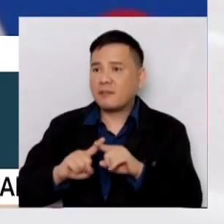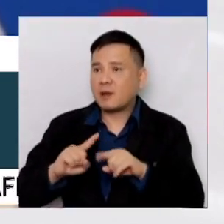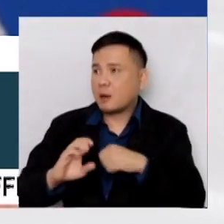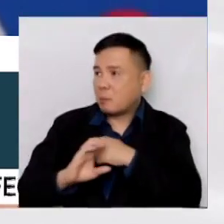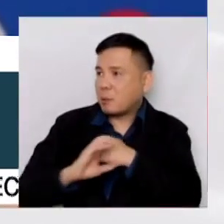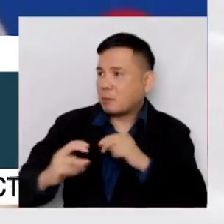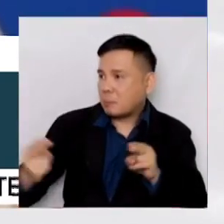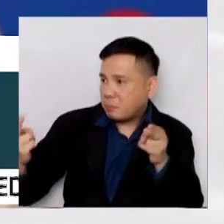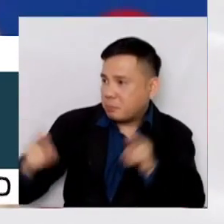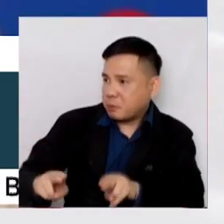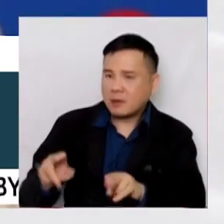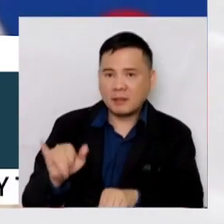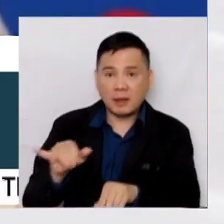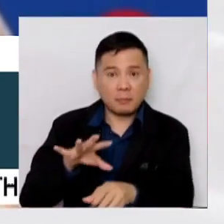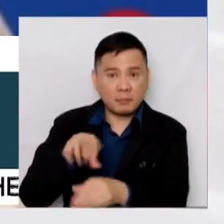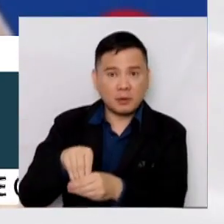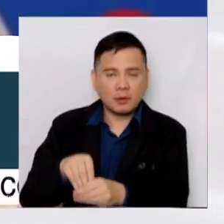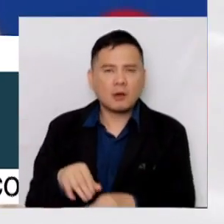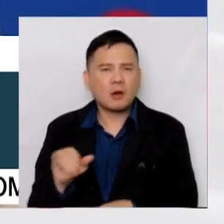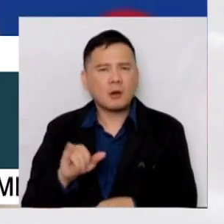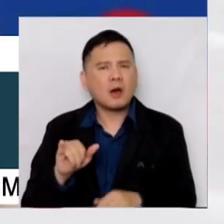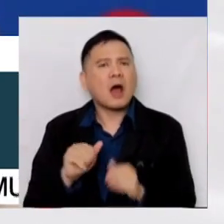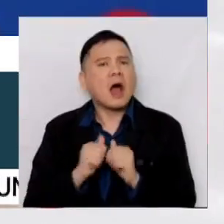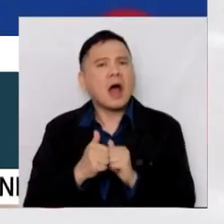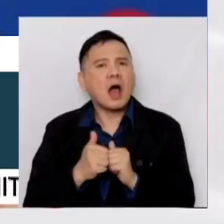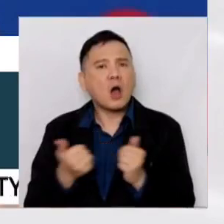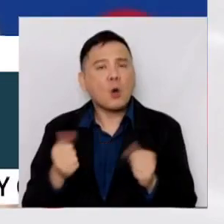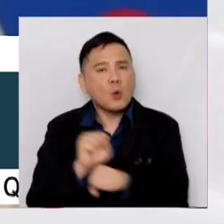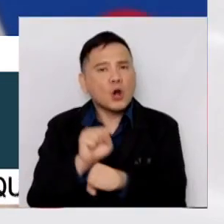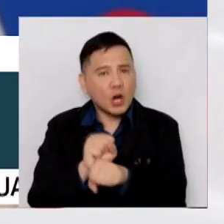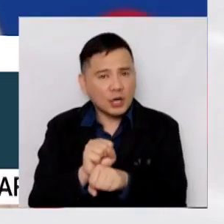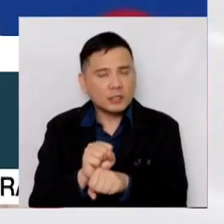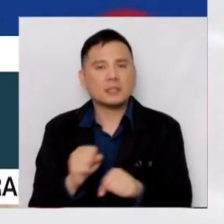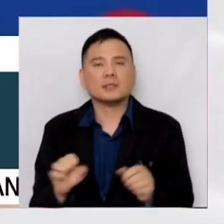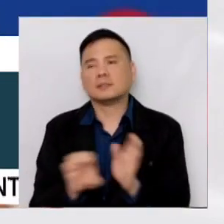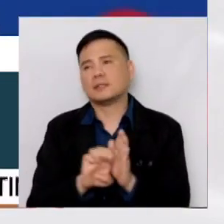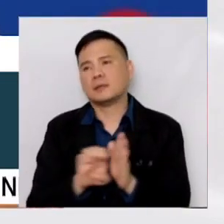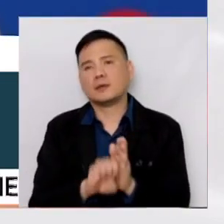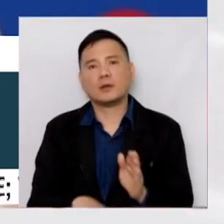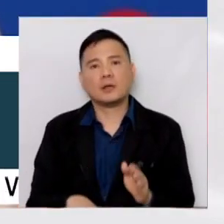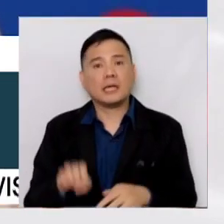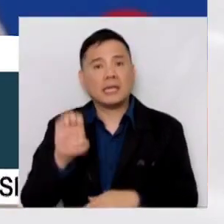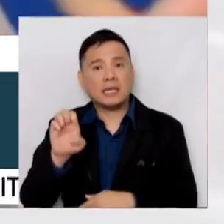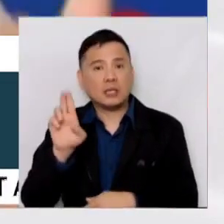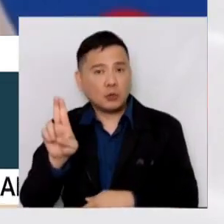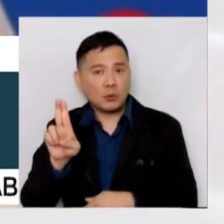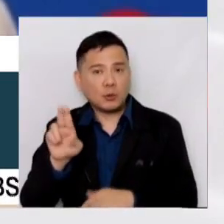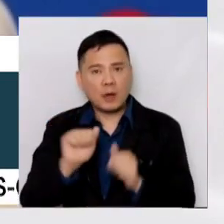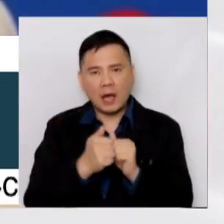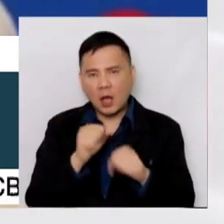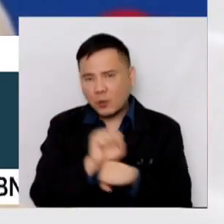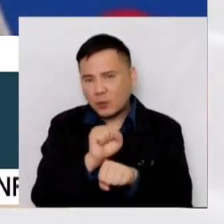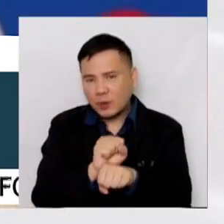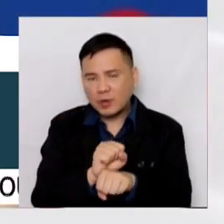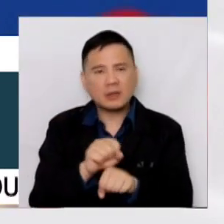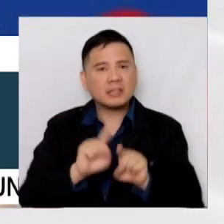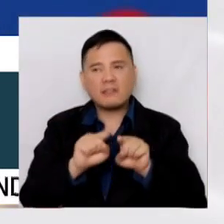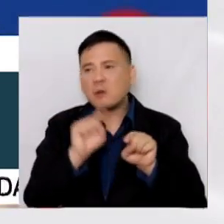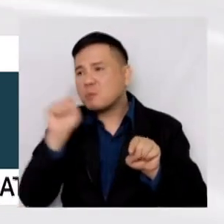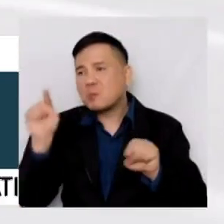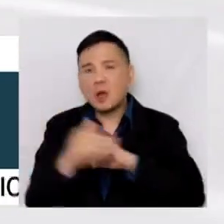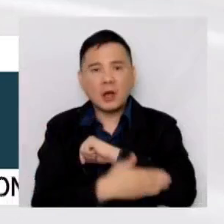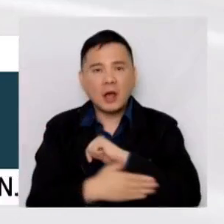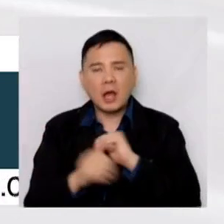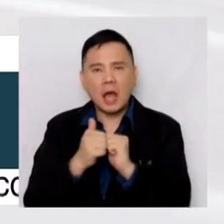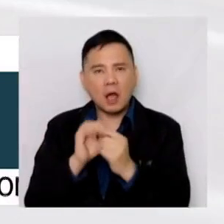into, and also to be able to learn how to work, let's say, with the European Union and other such nations. But when you talk about the